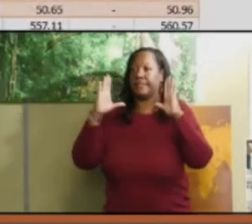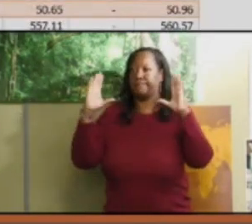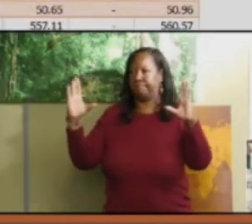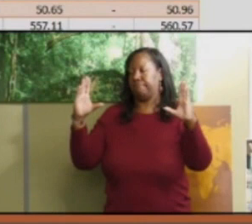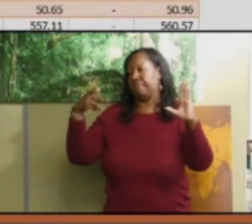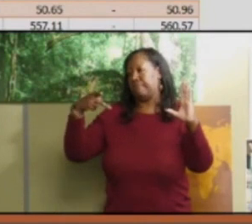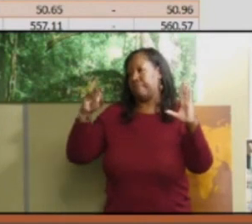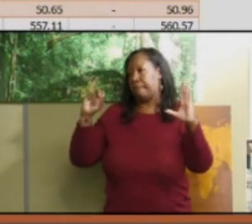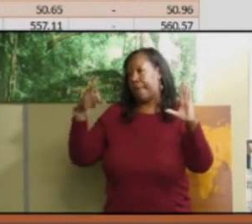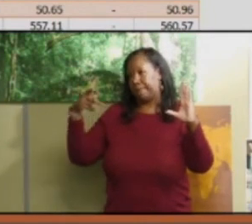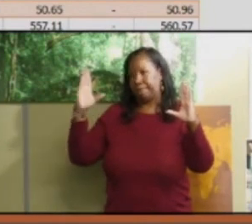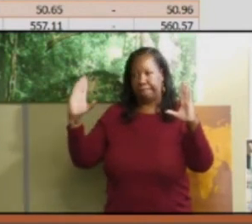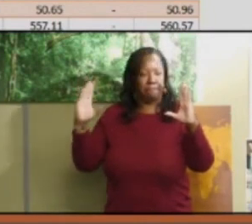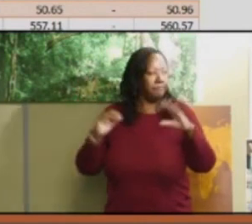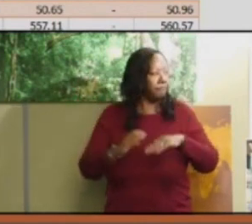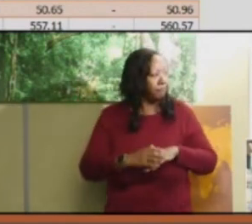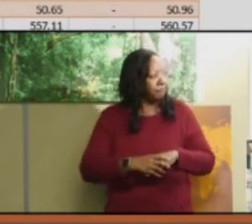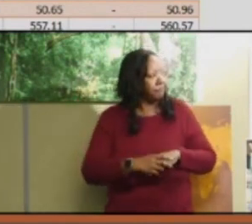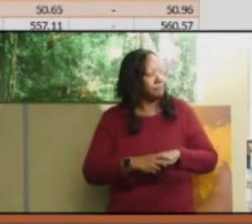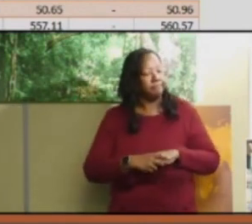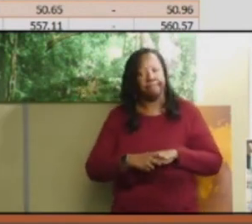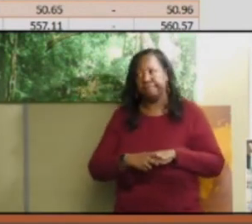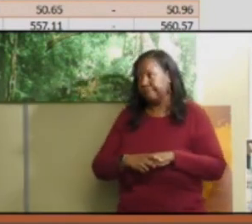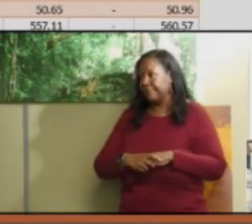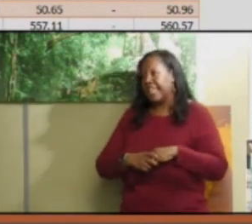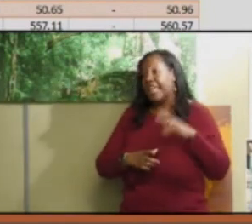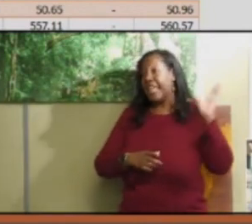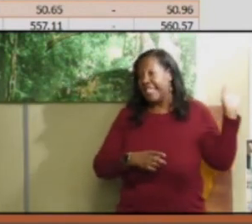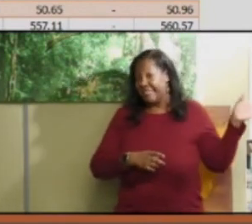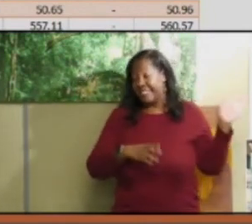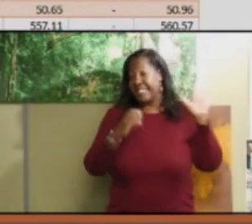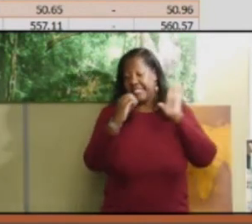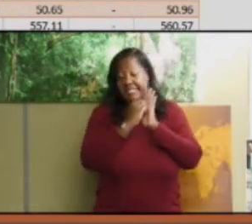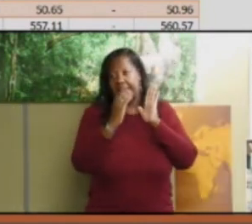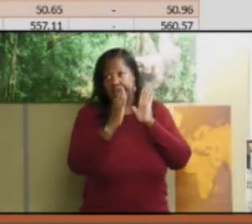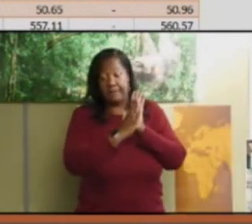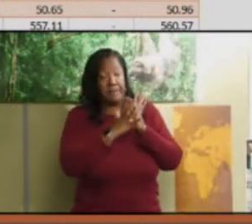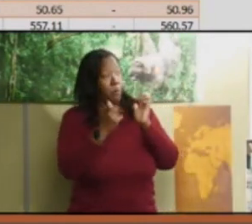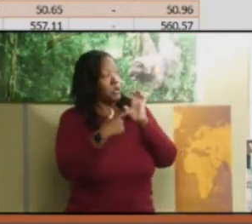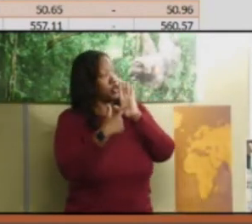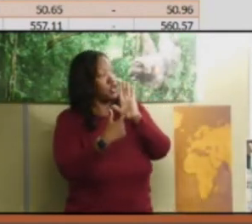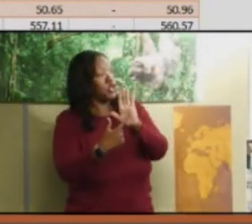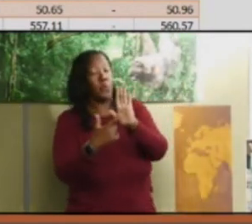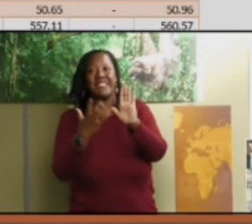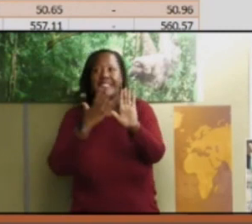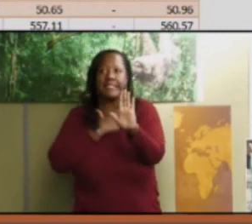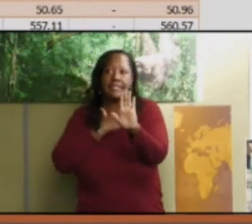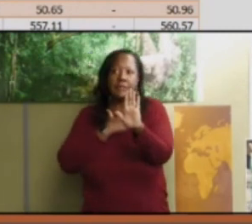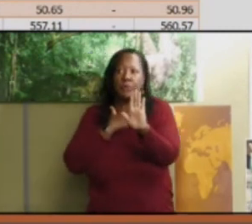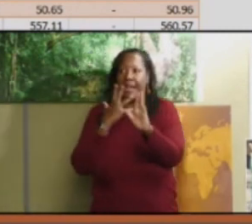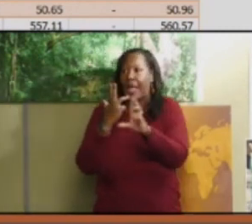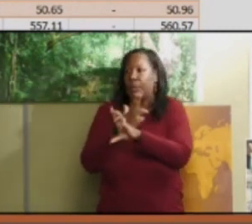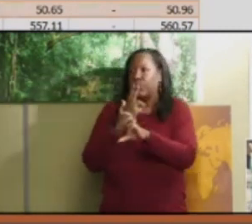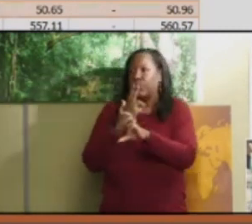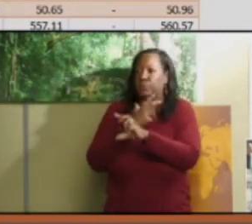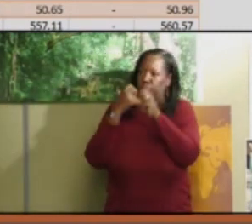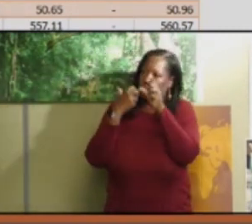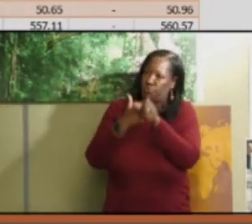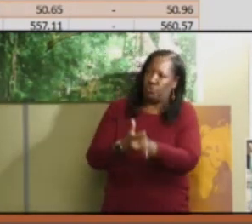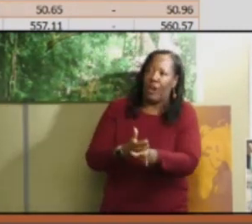This document here, I added in, this is actually my sheet here that I use to kind